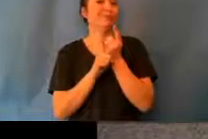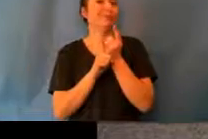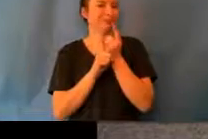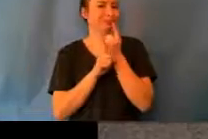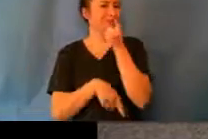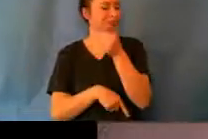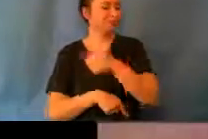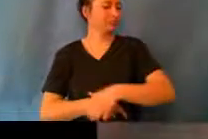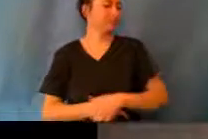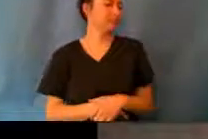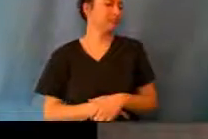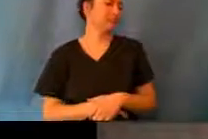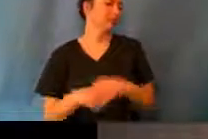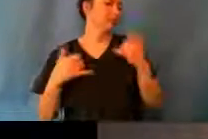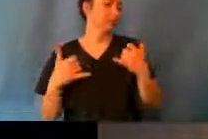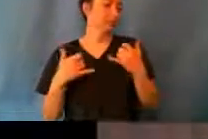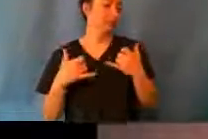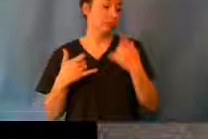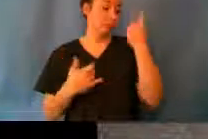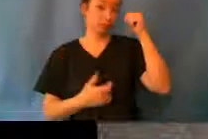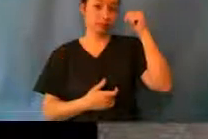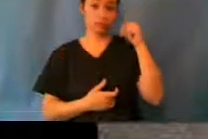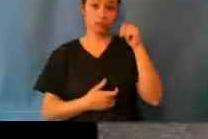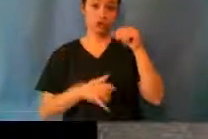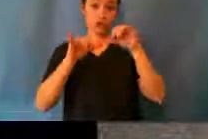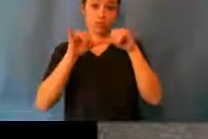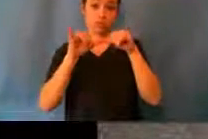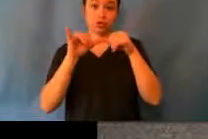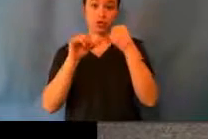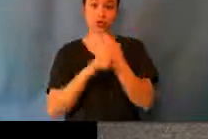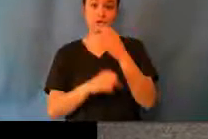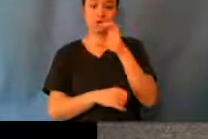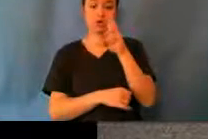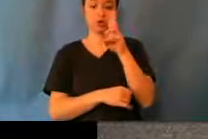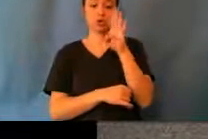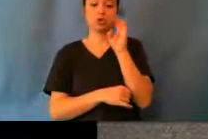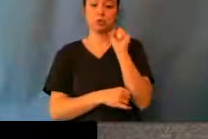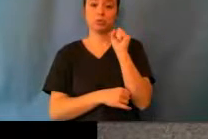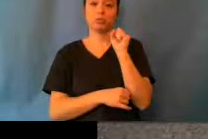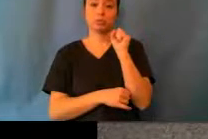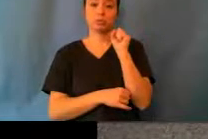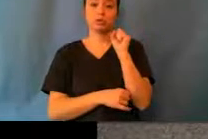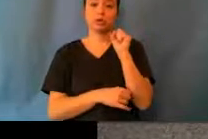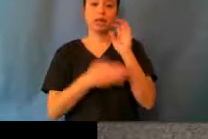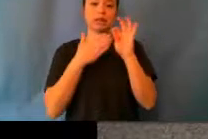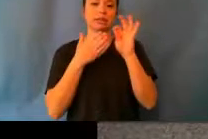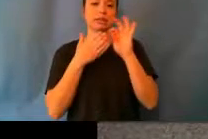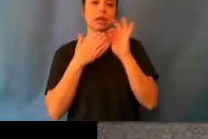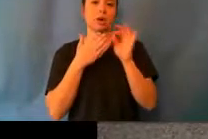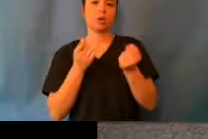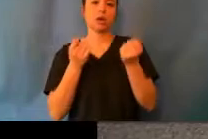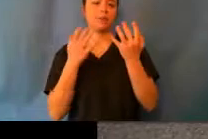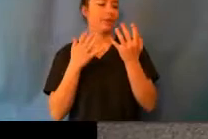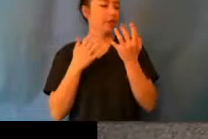right? Now, on this page, we were measuring with cubes or squares. So let's count how many